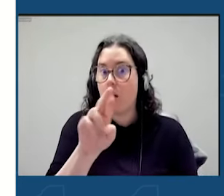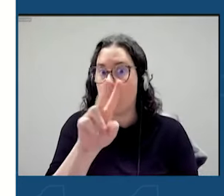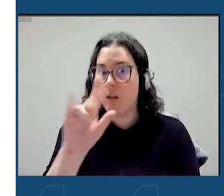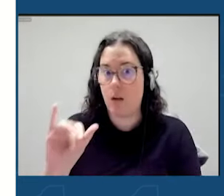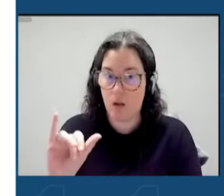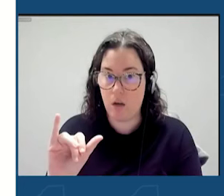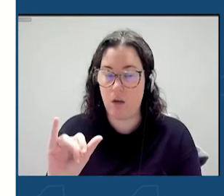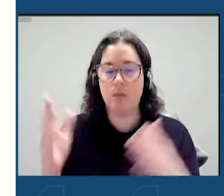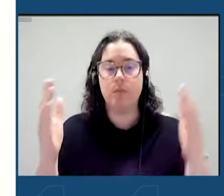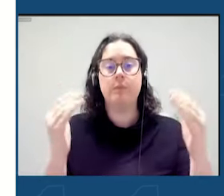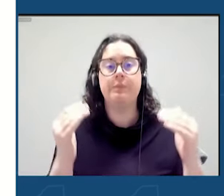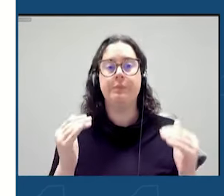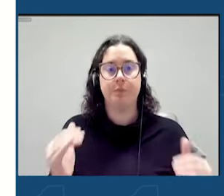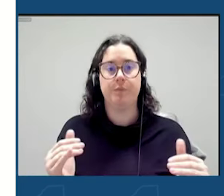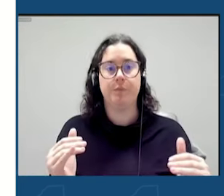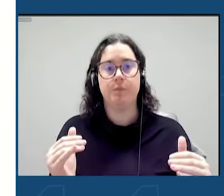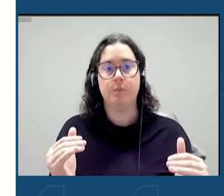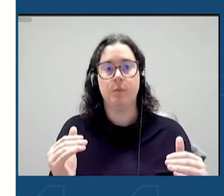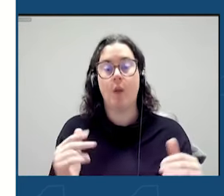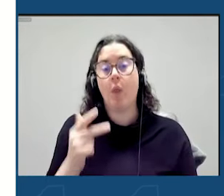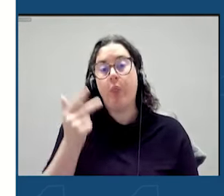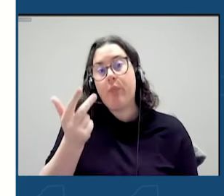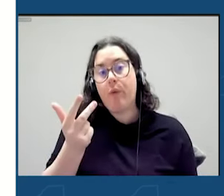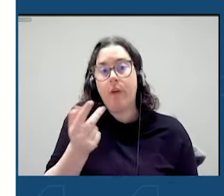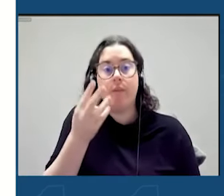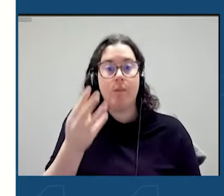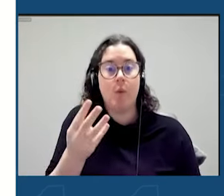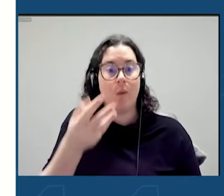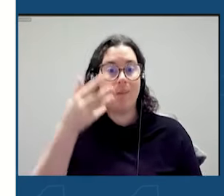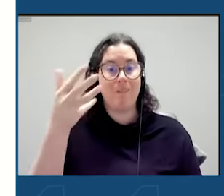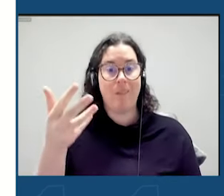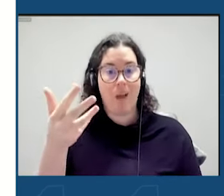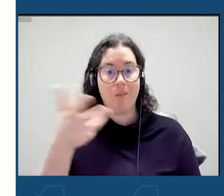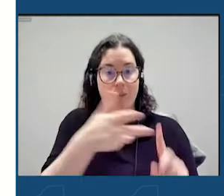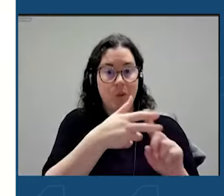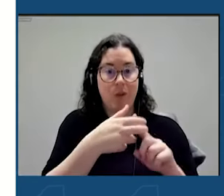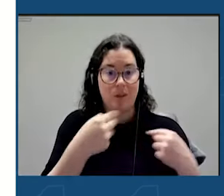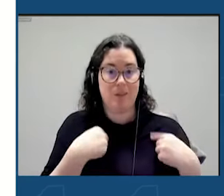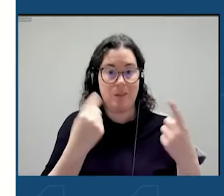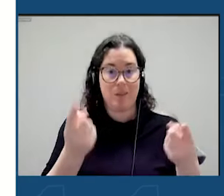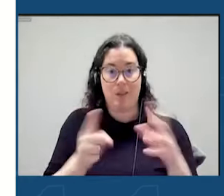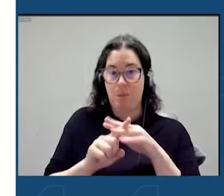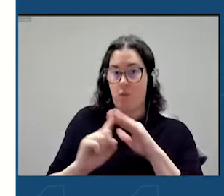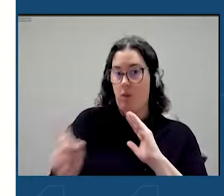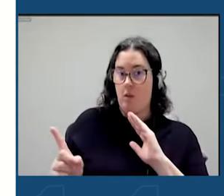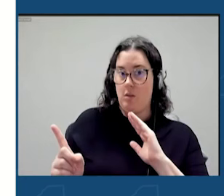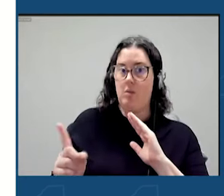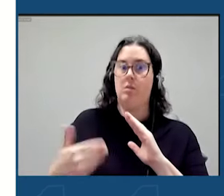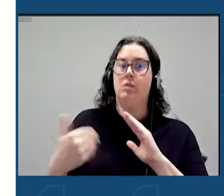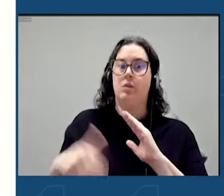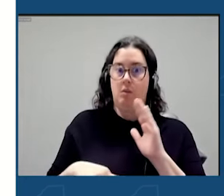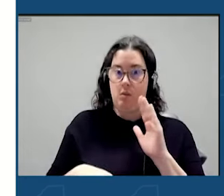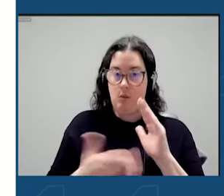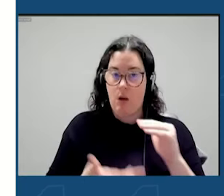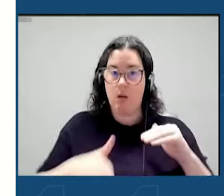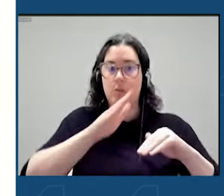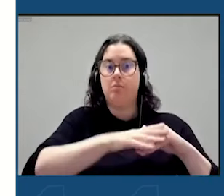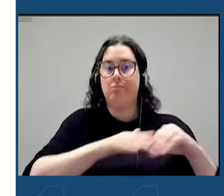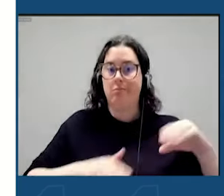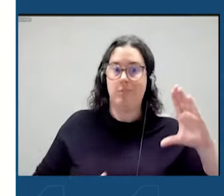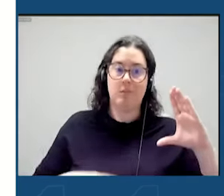Those who've committed 3 arrests, 4 arrests, even 5 arrests since they've been released, up 77% for that category.